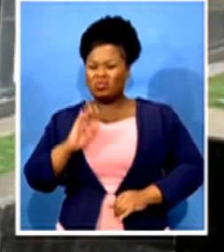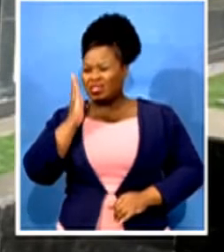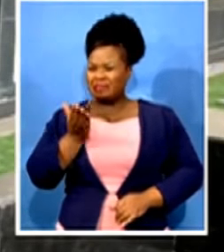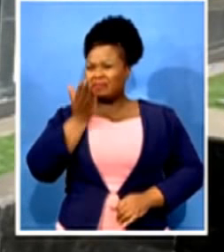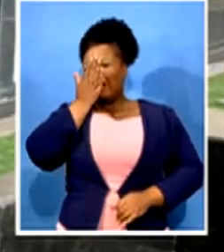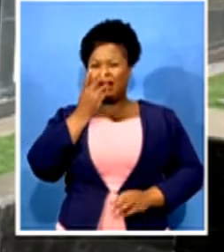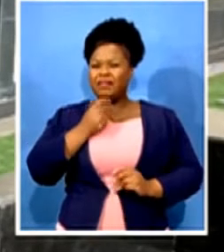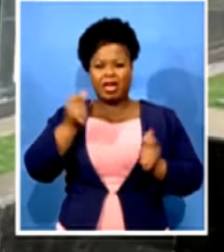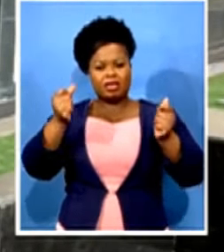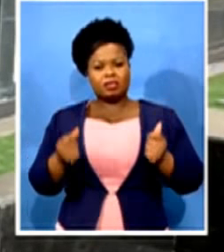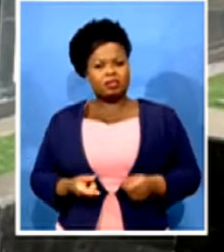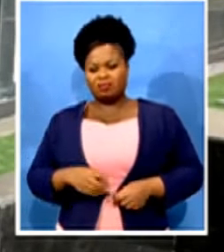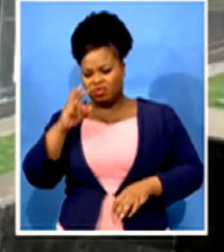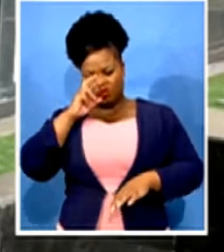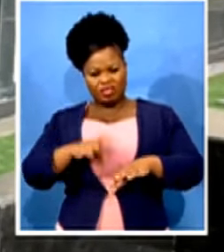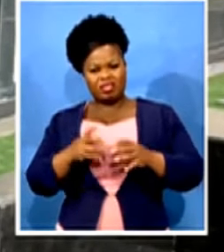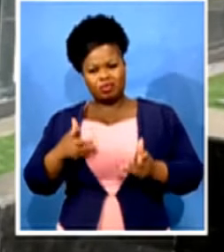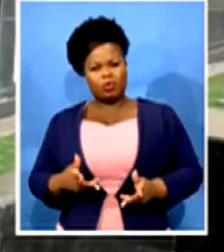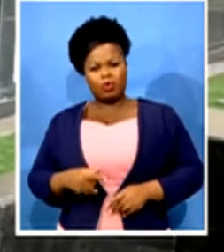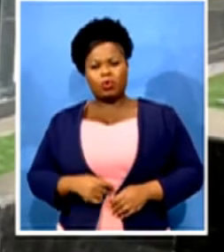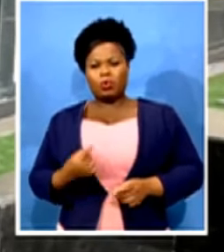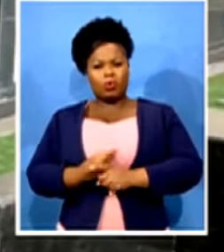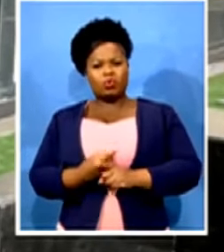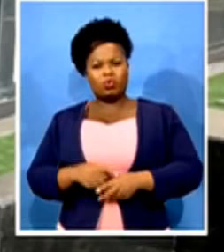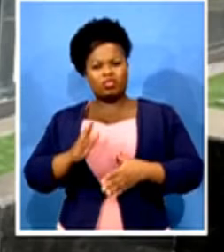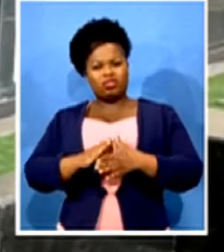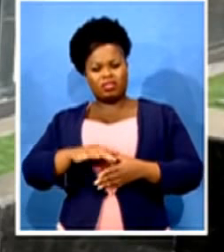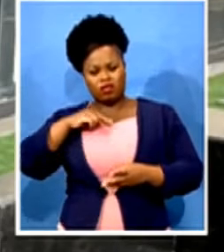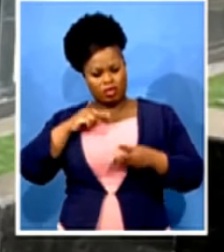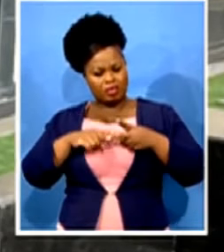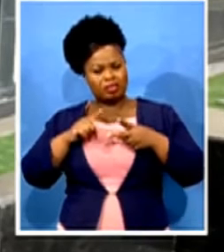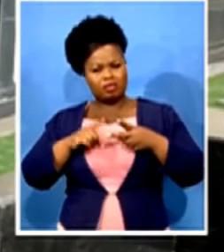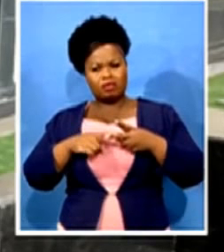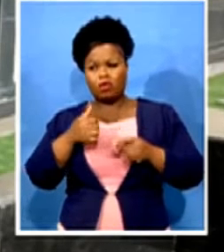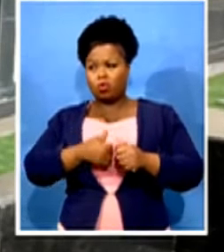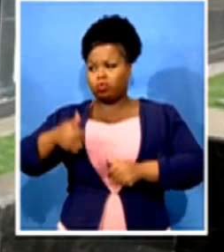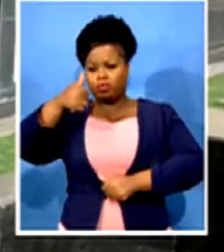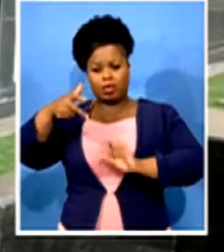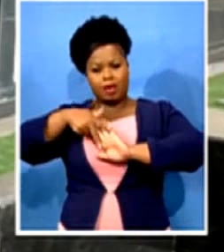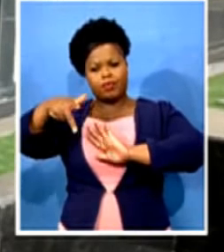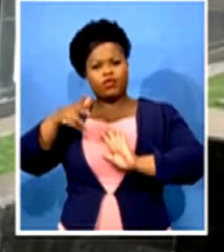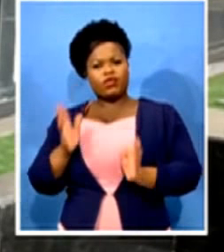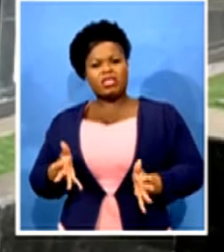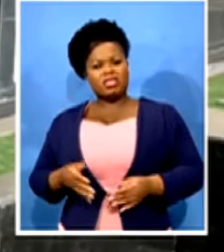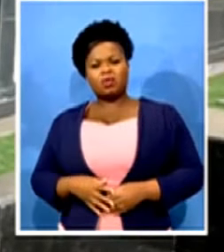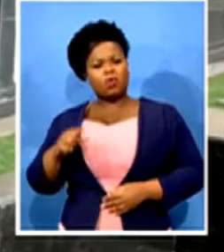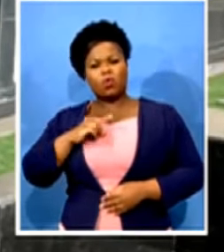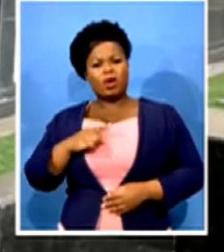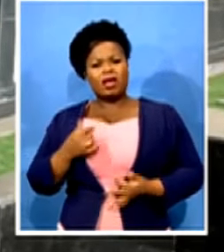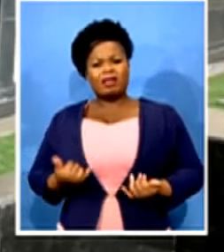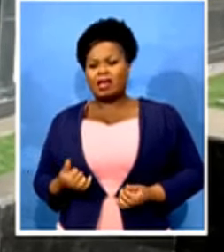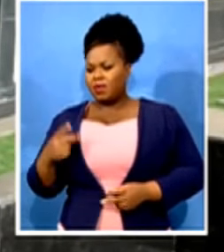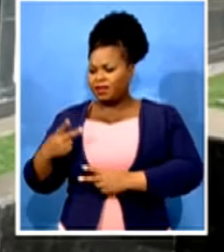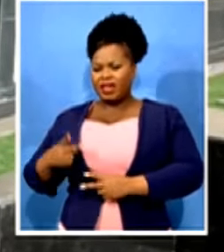this entire emergency authorization being given to a candidate that does not have proven efficacy data. The company has gone on to defend